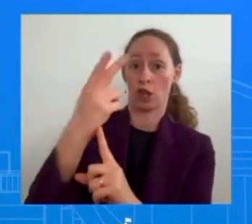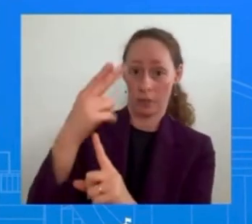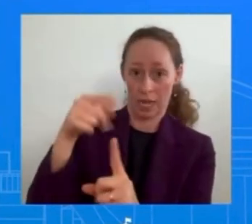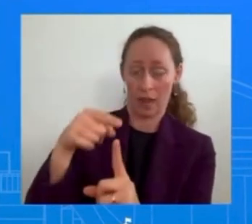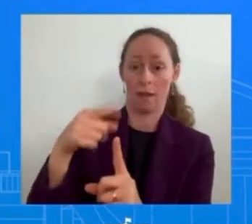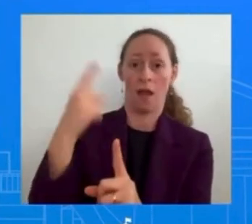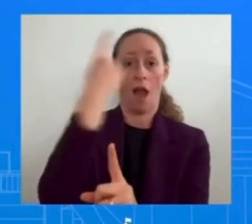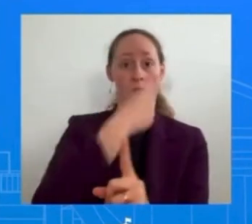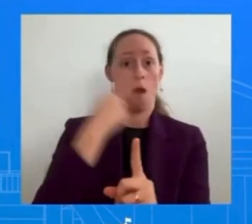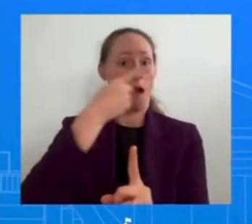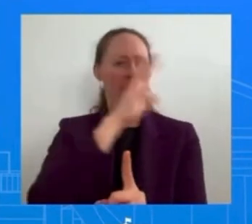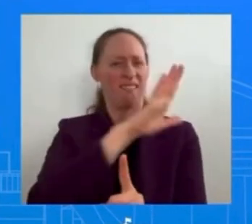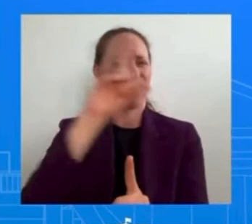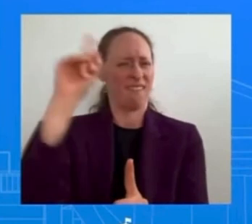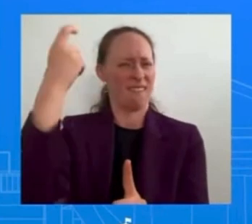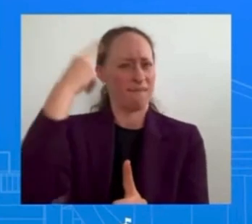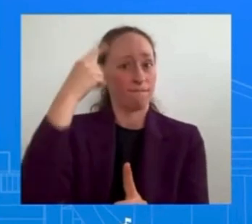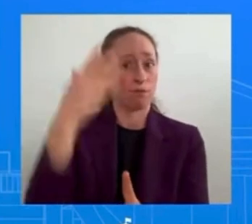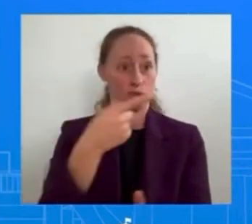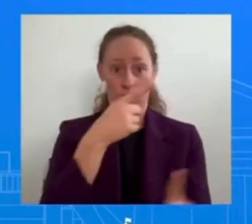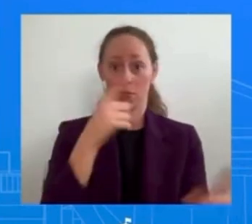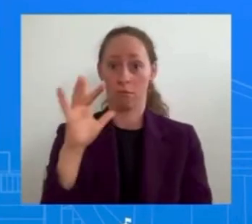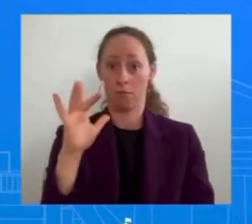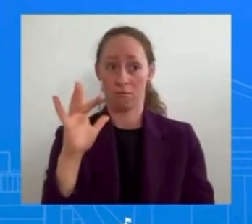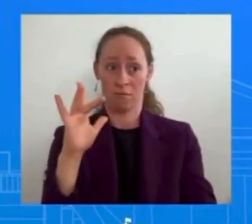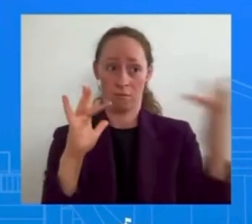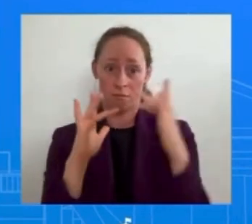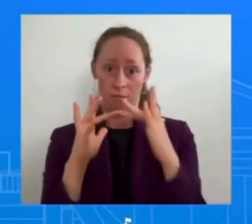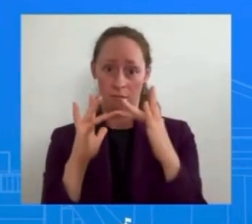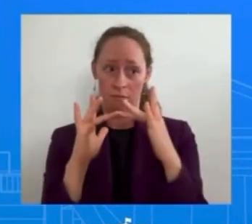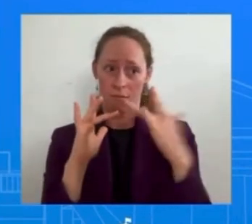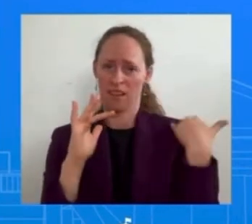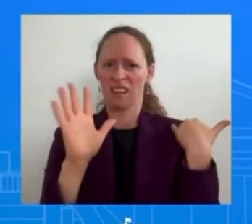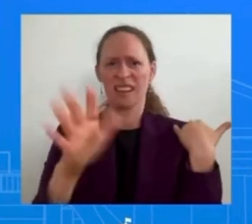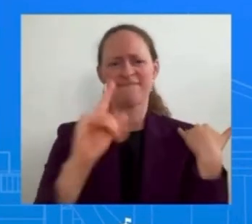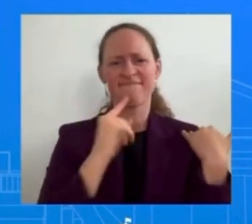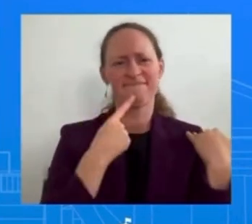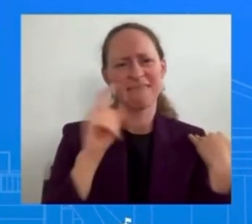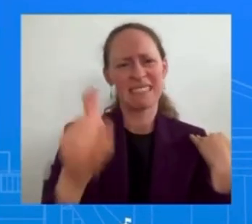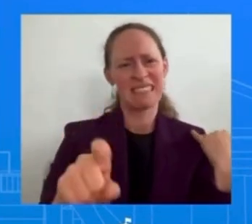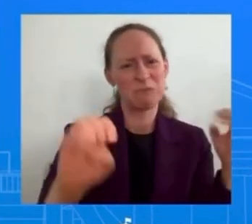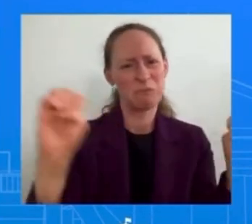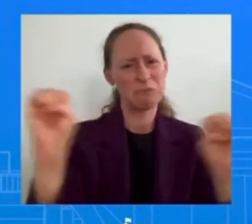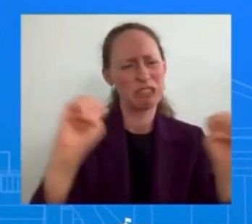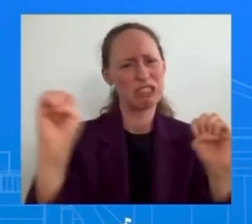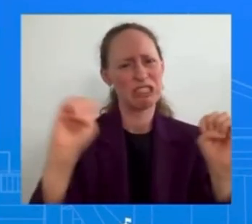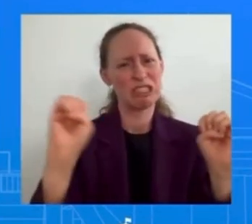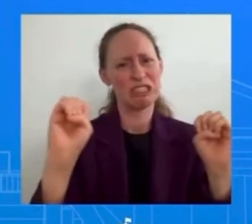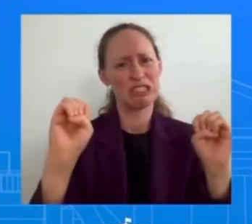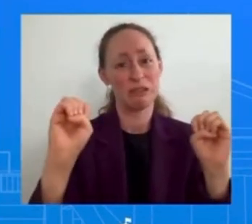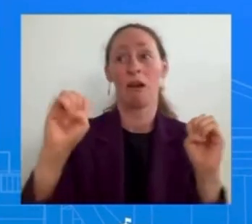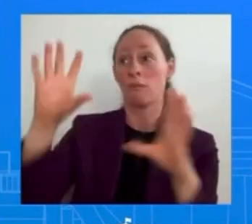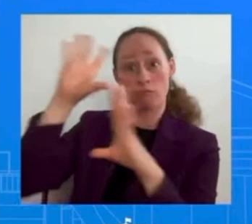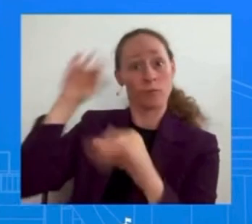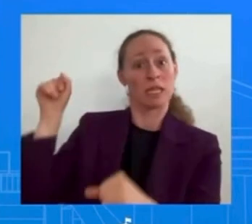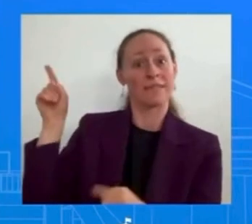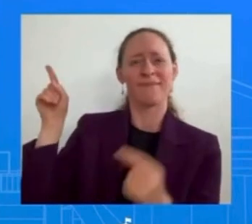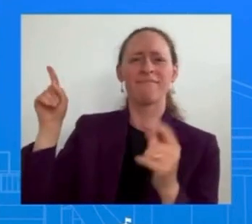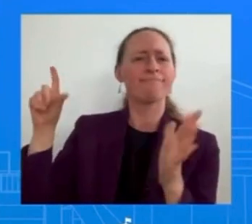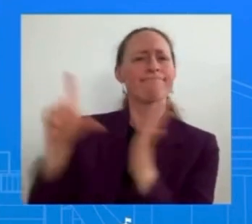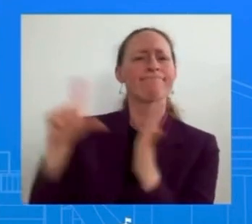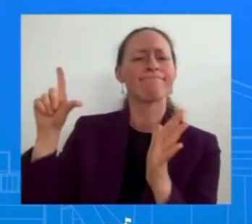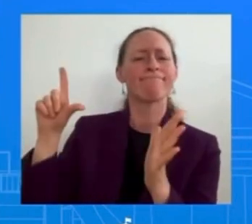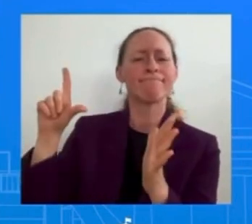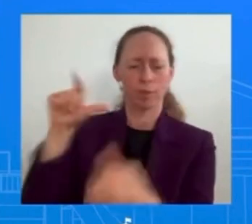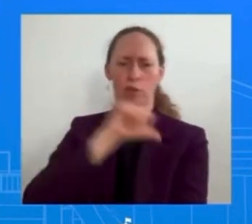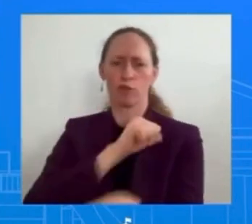a major disaster declaration for Hawaii within hours and spoke publicly, as you all know, about the tragic fires. And